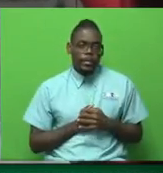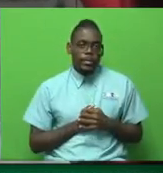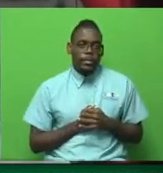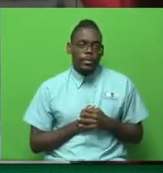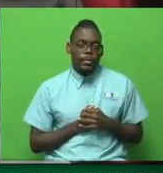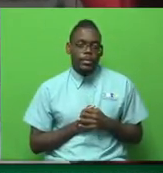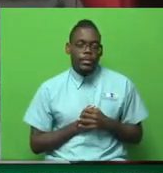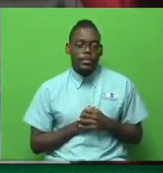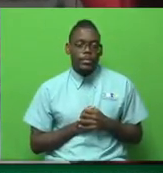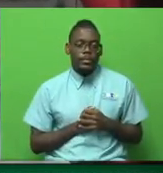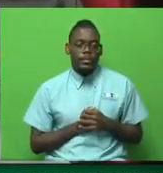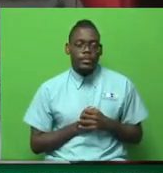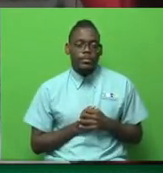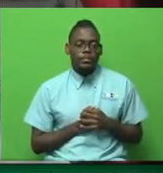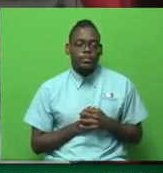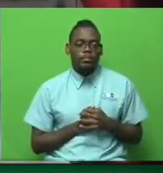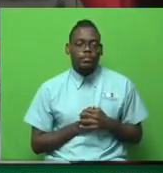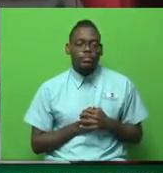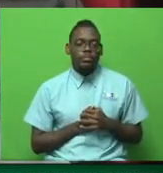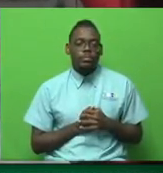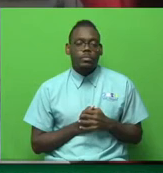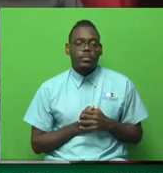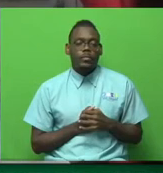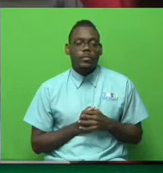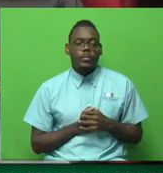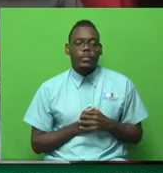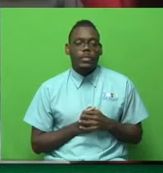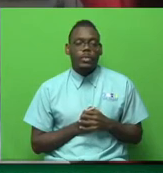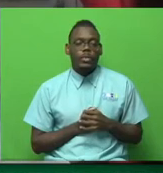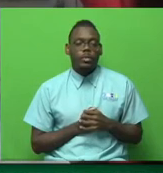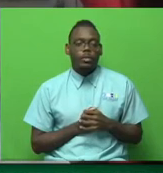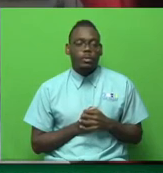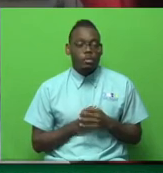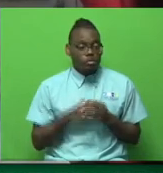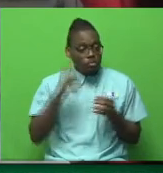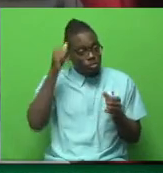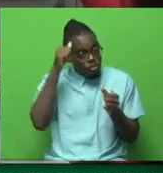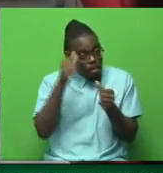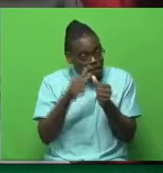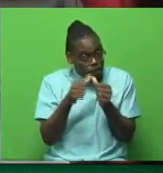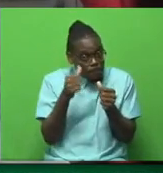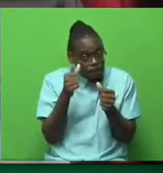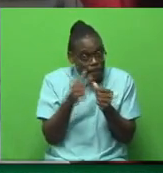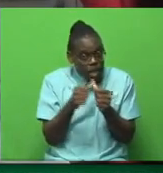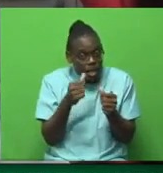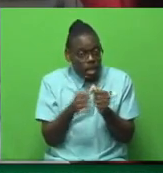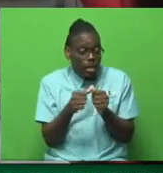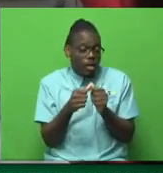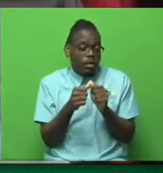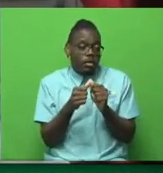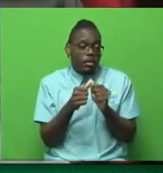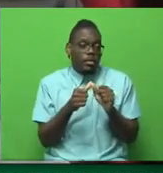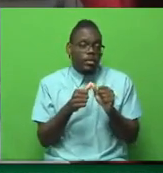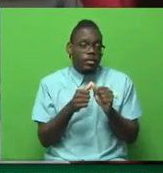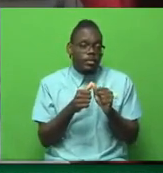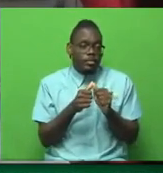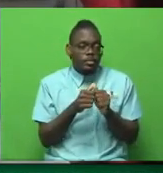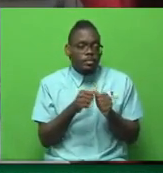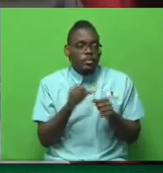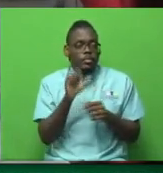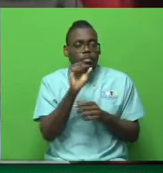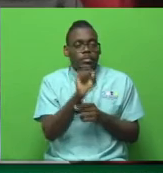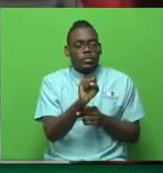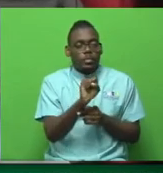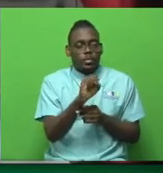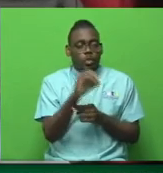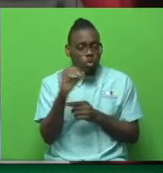your earlier phrase on what the standing order me raised by the member what signing what is that we stand another Race by the member you stand